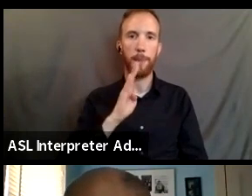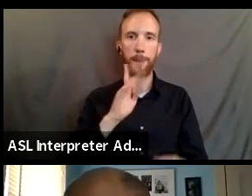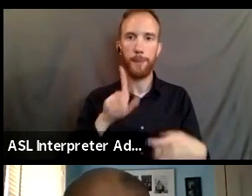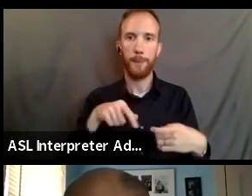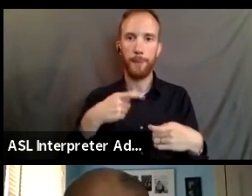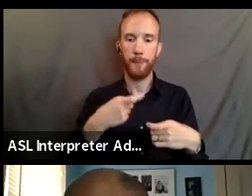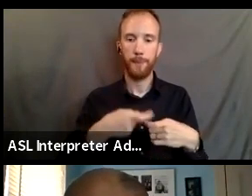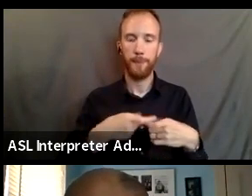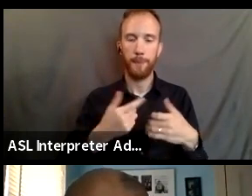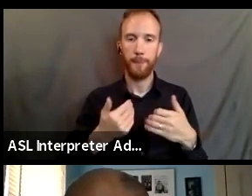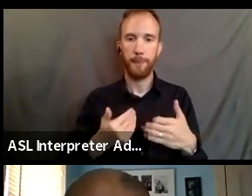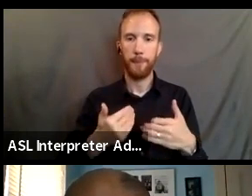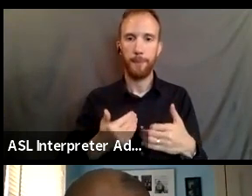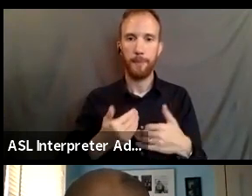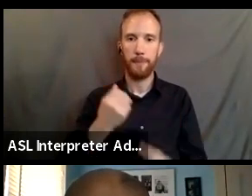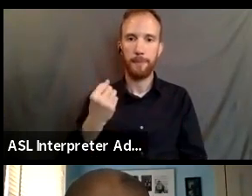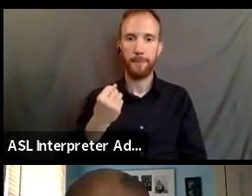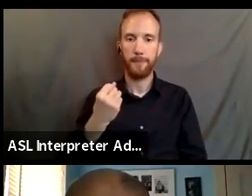with